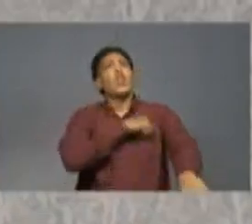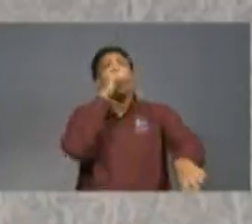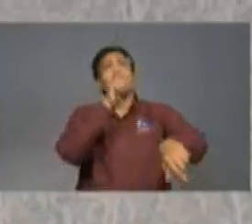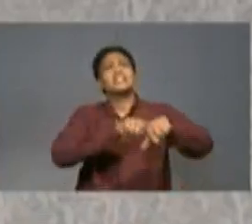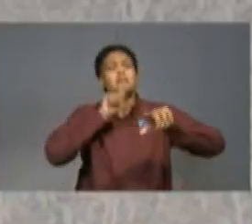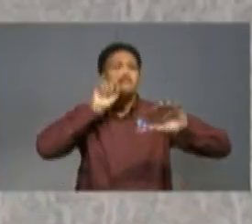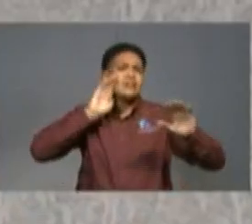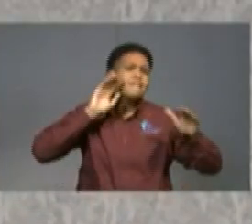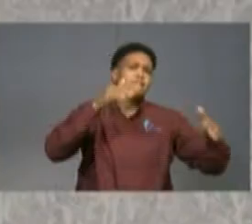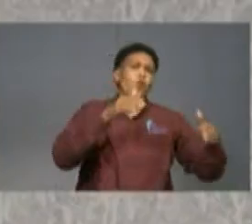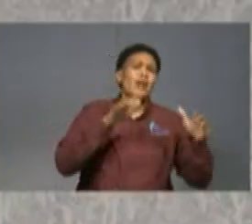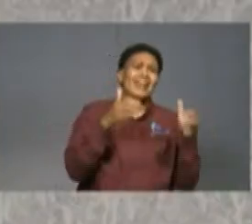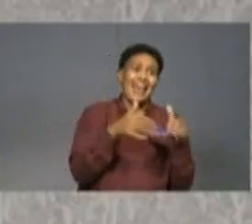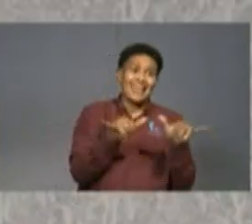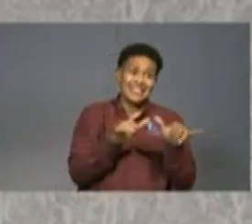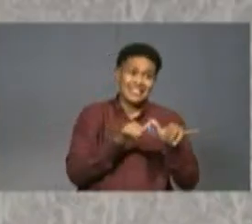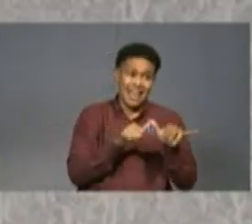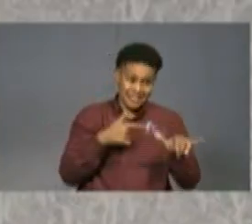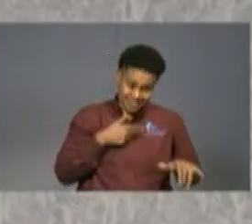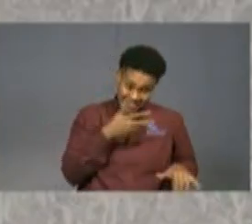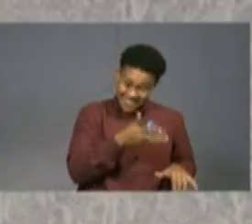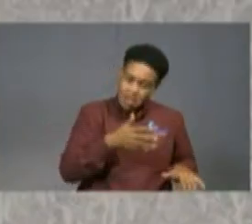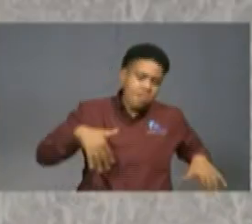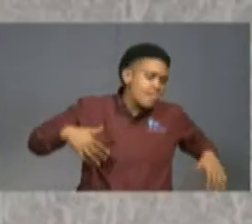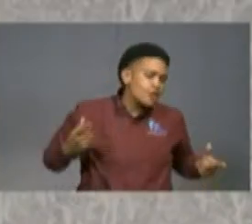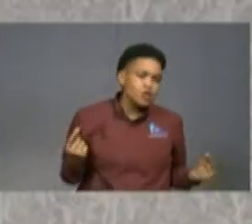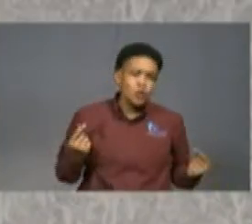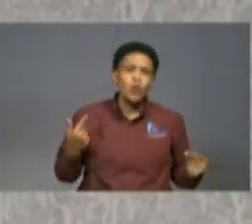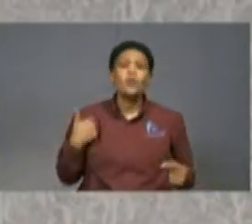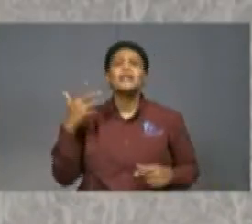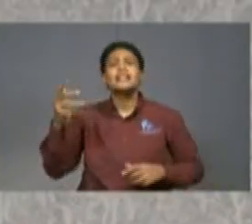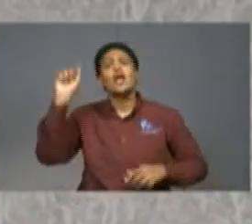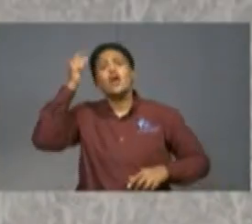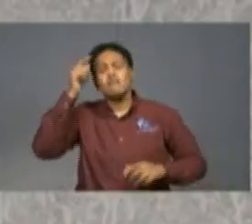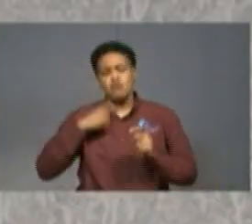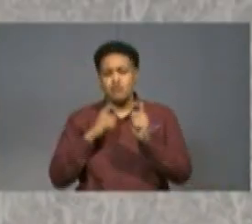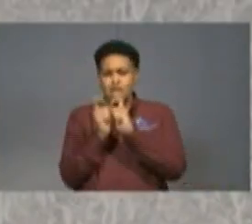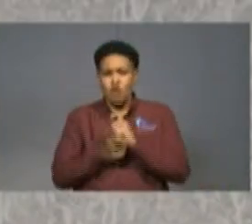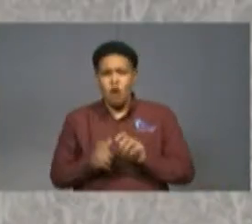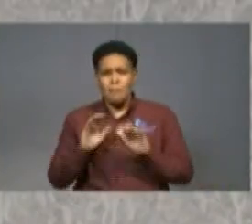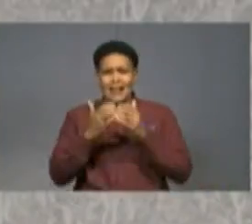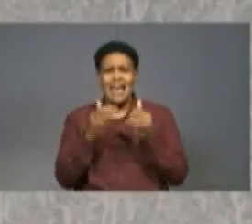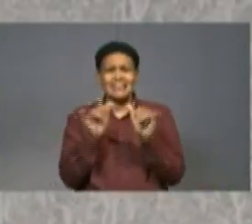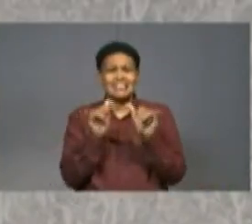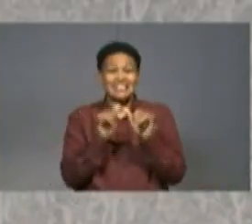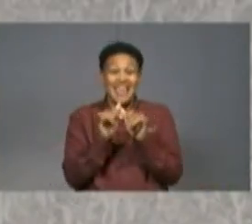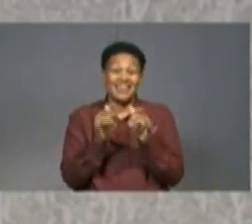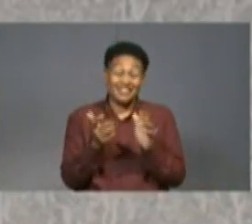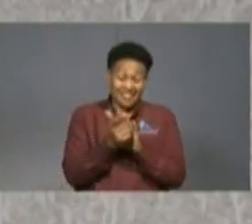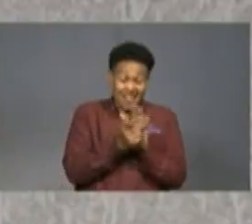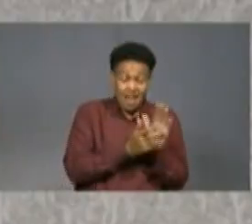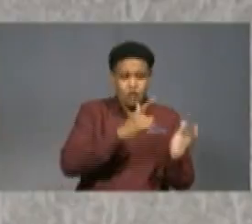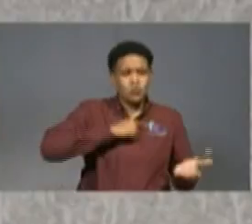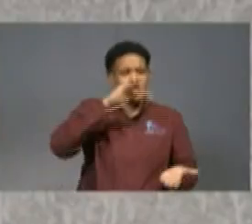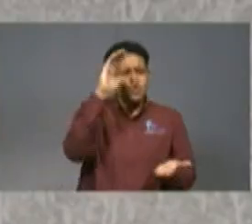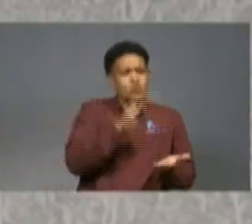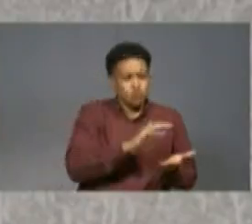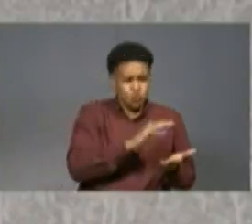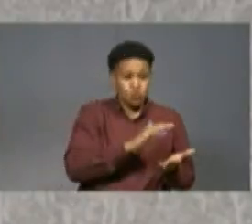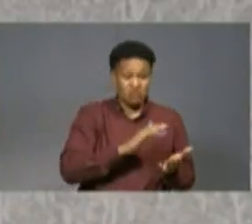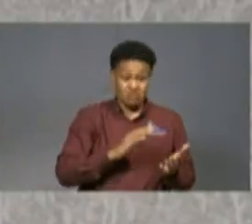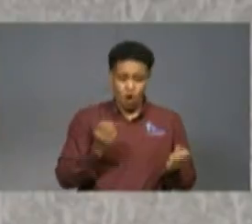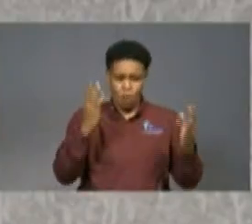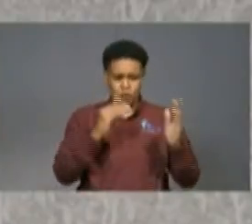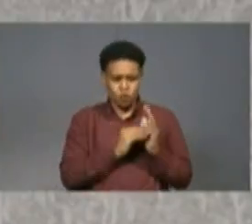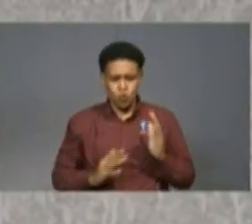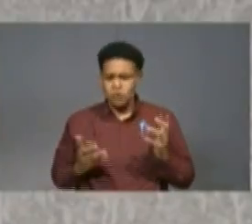have been there as government, we brought reform to the class size. In fact, we reduced the ratio in relation to teacher to pupils, and we are looking